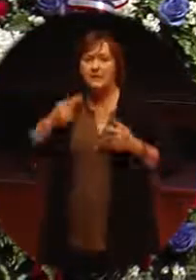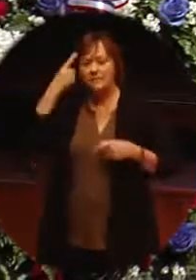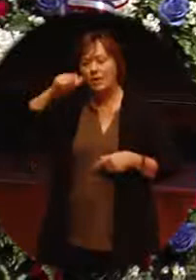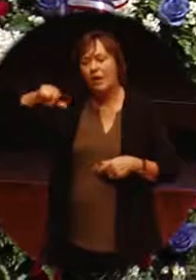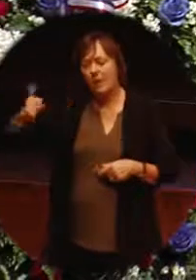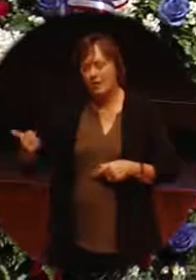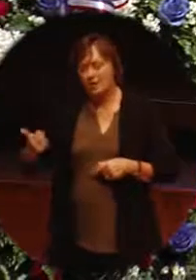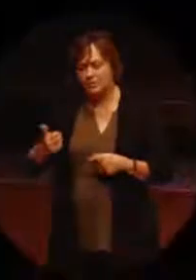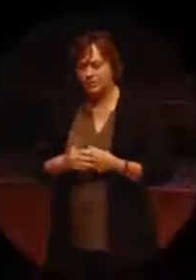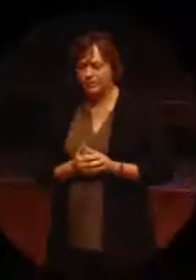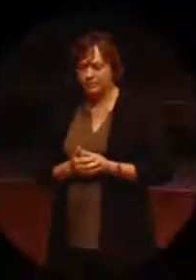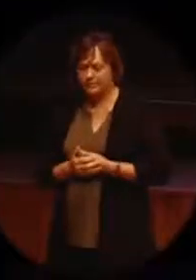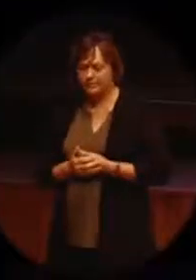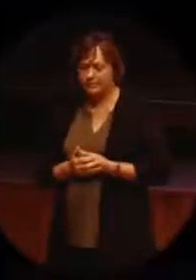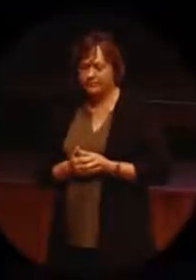for others.